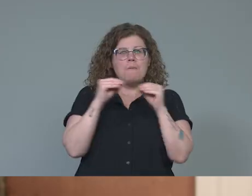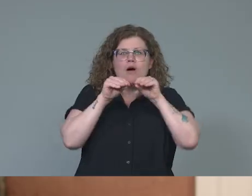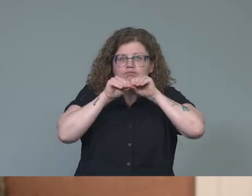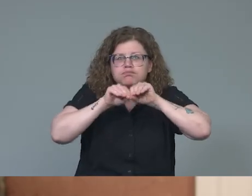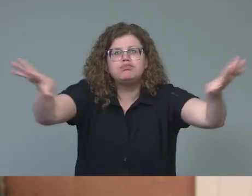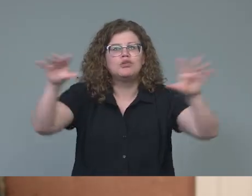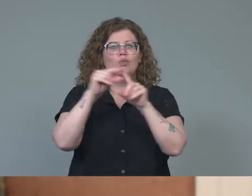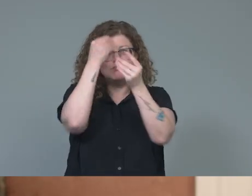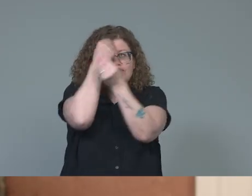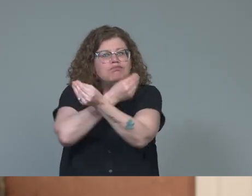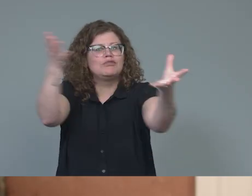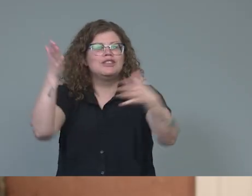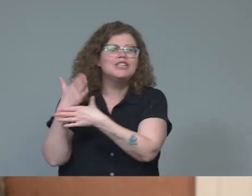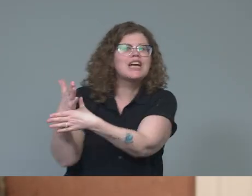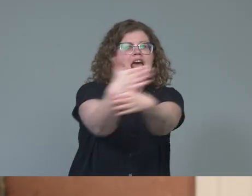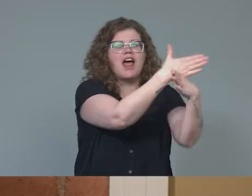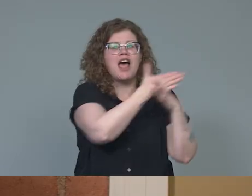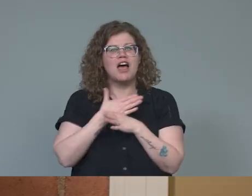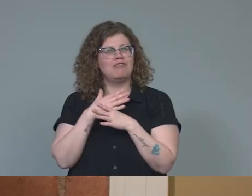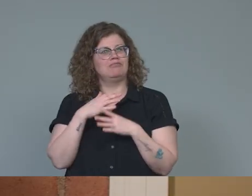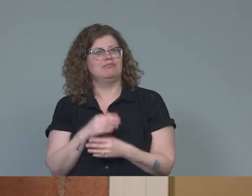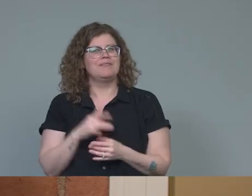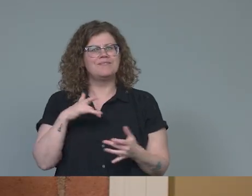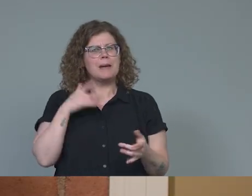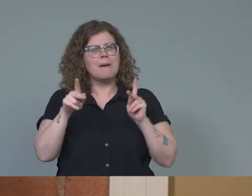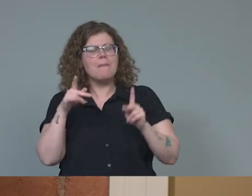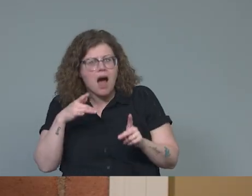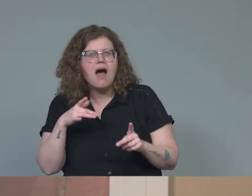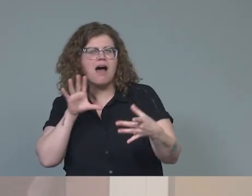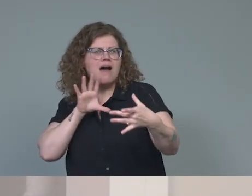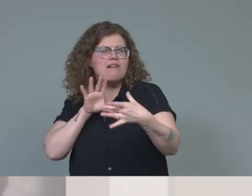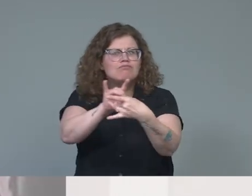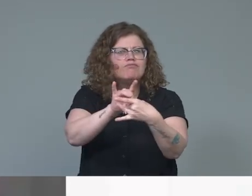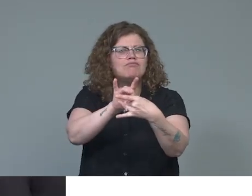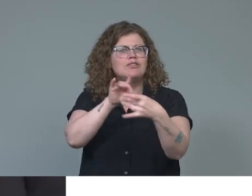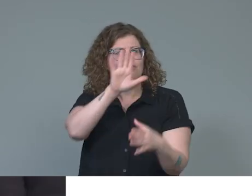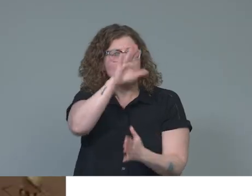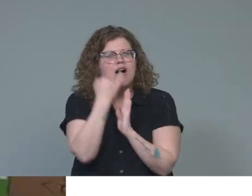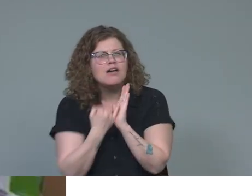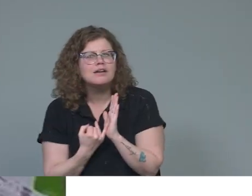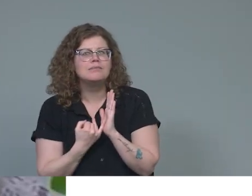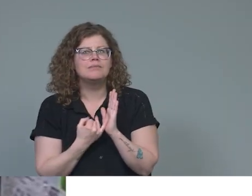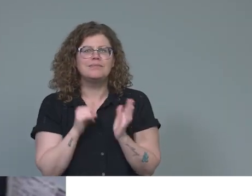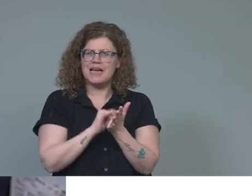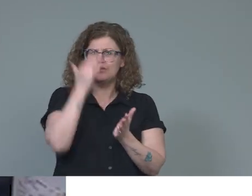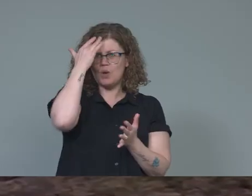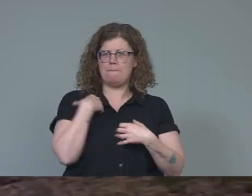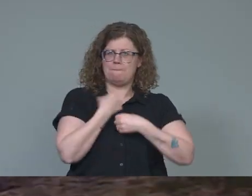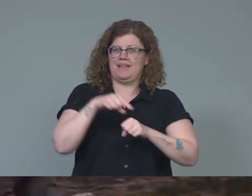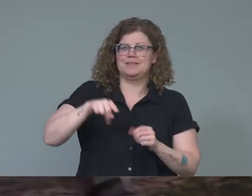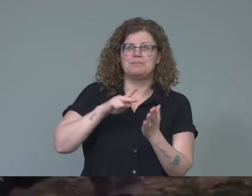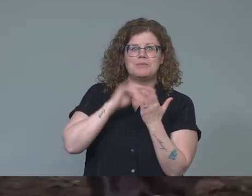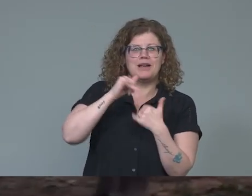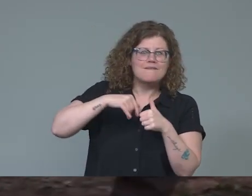place. So make sure you do it at the end. So documentation might include videos of community events,